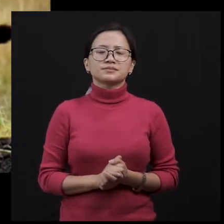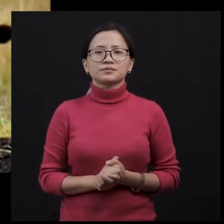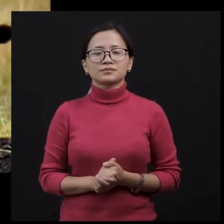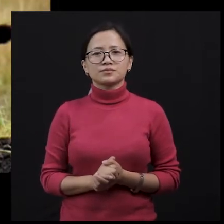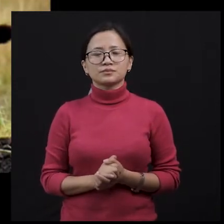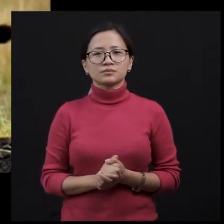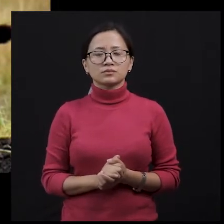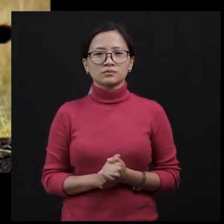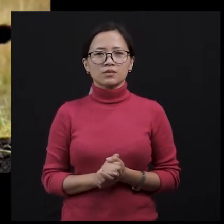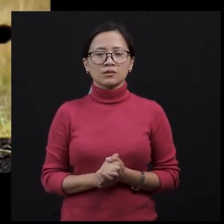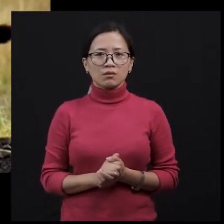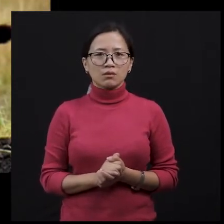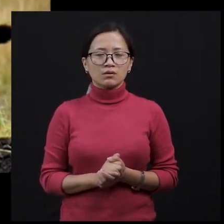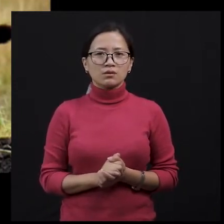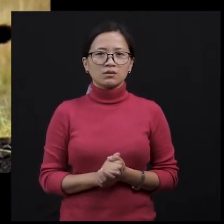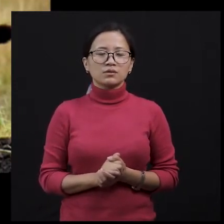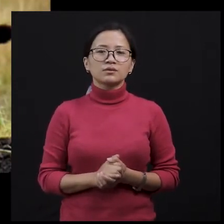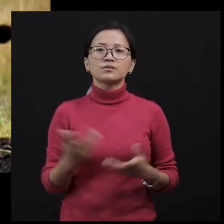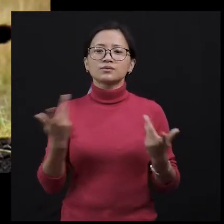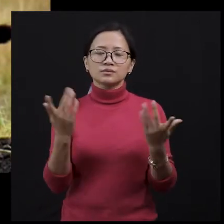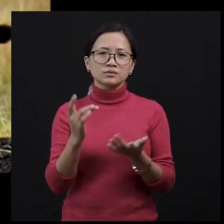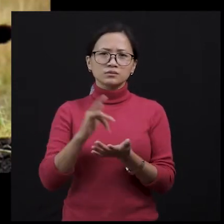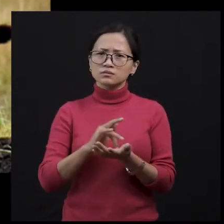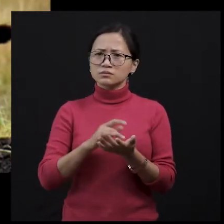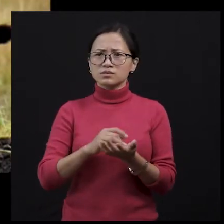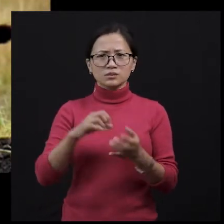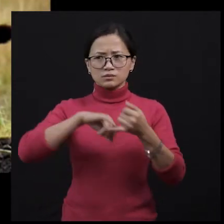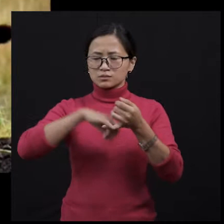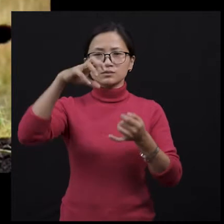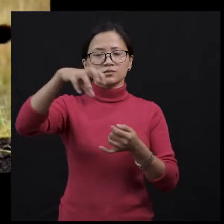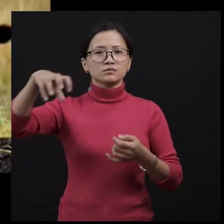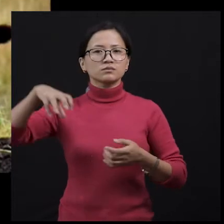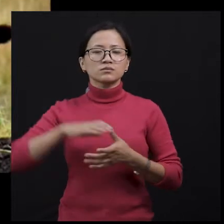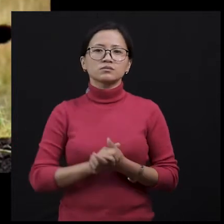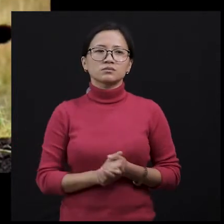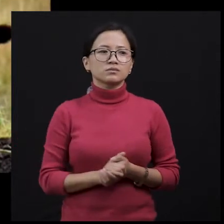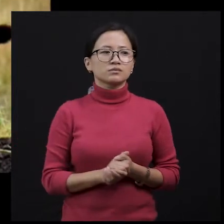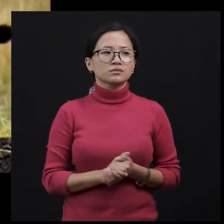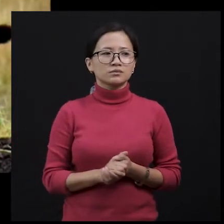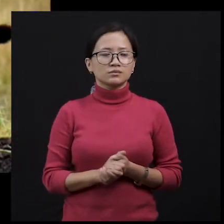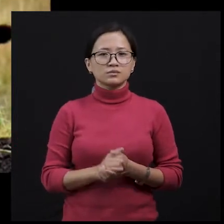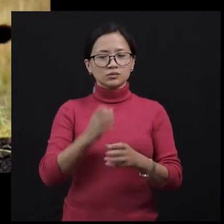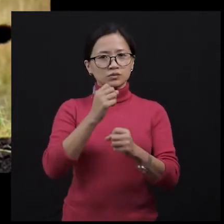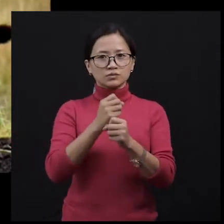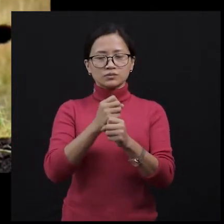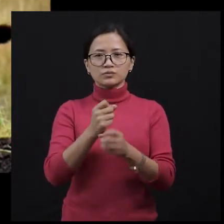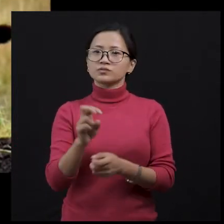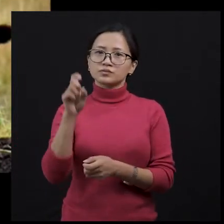Park is located in which state? It's located in